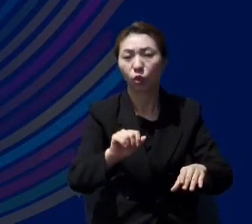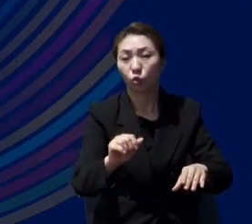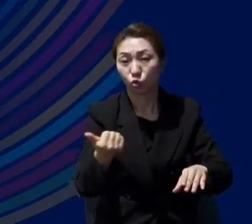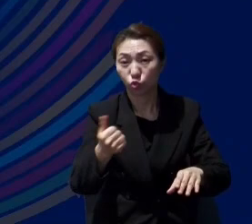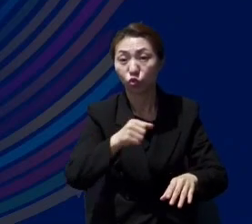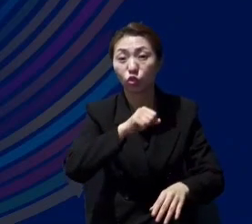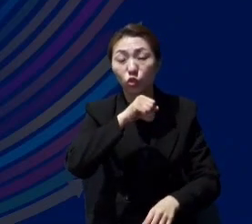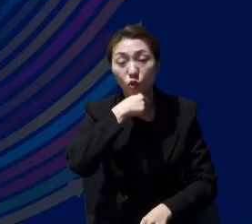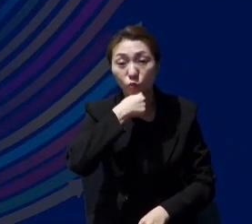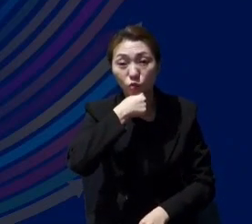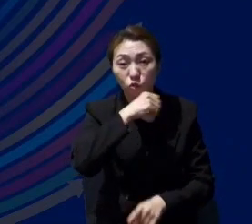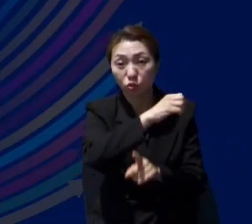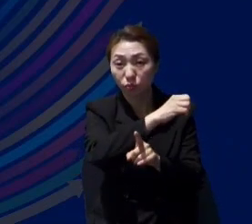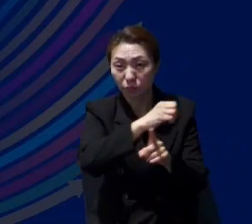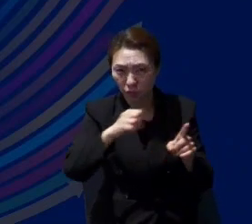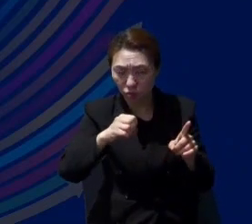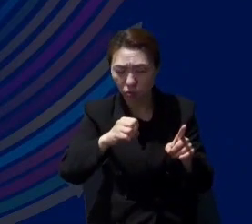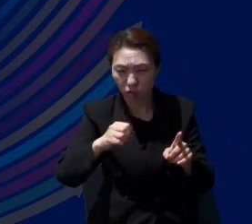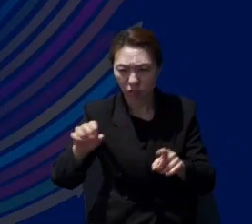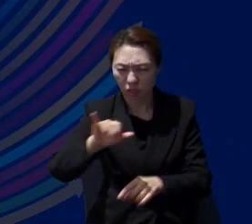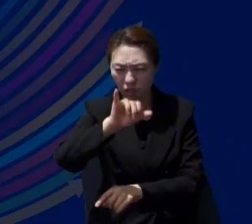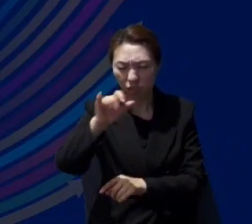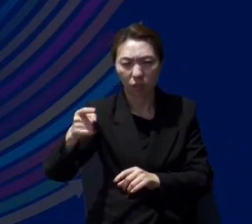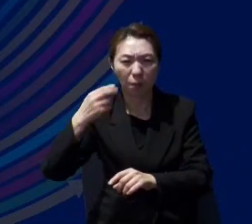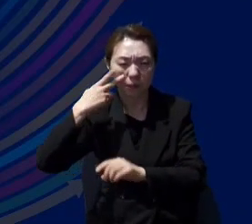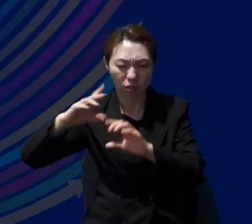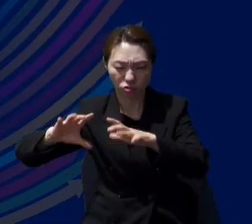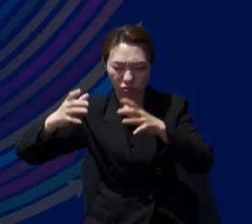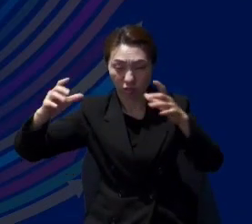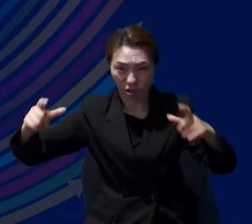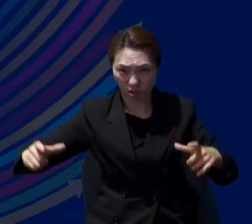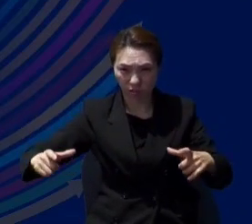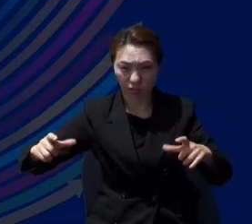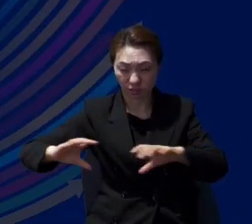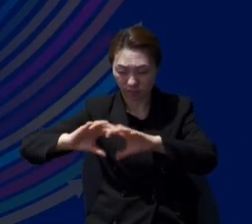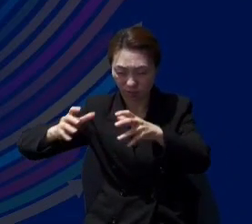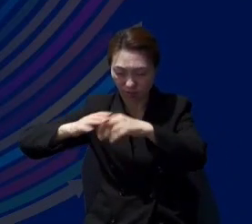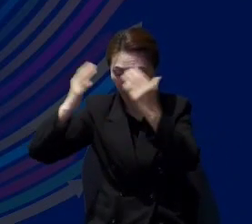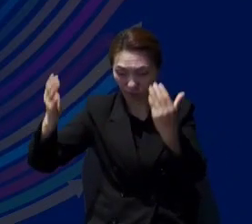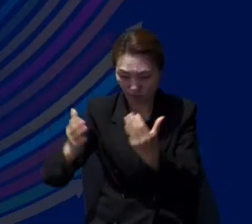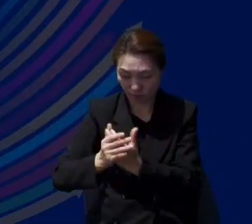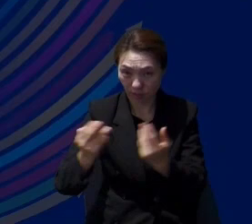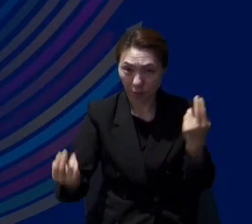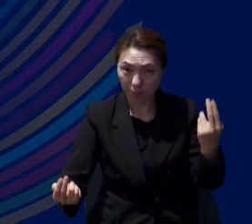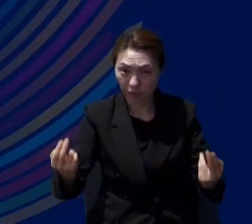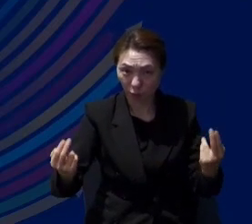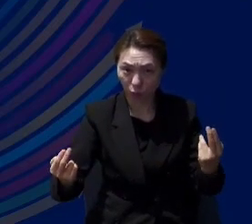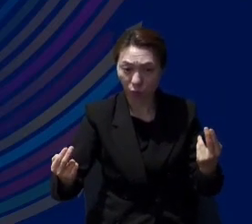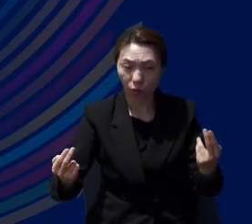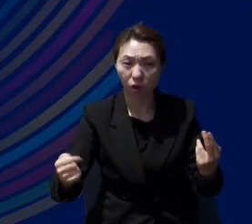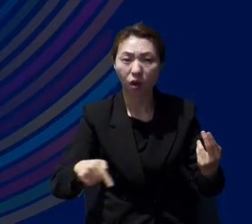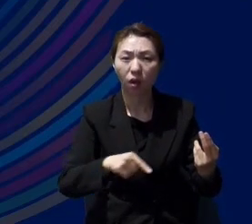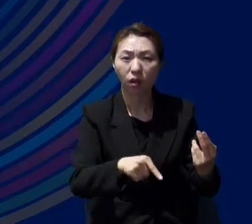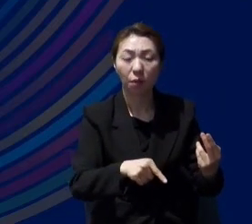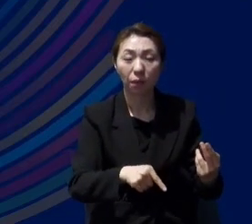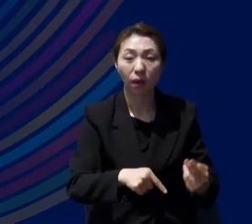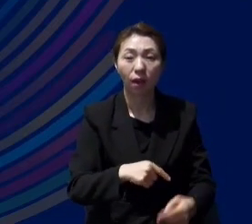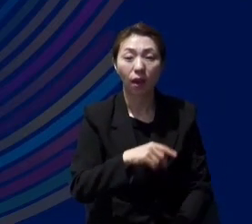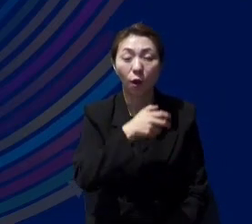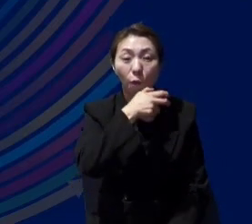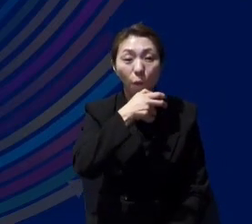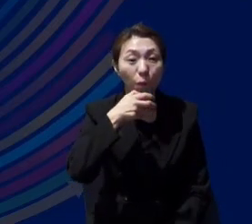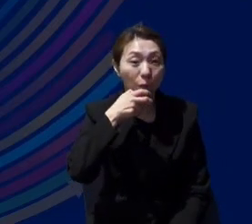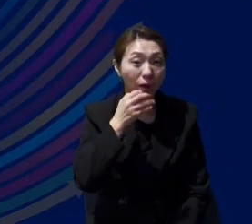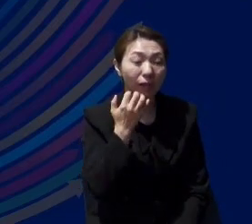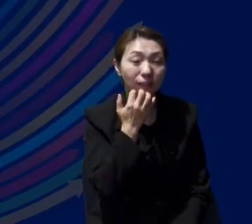everything on the same scale. So any part of the map where you see an orange color, that is a county where for that particular cause mortality is